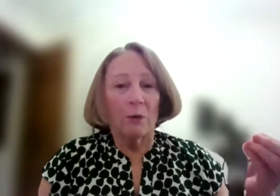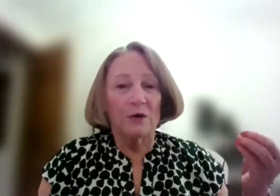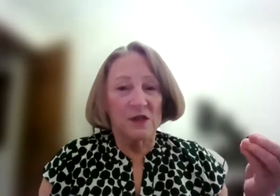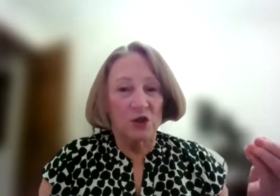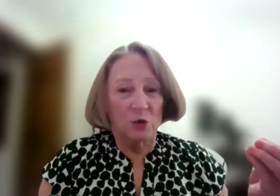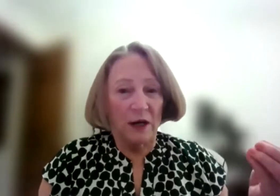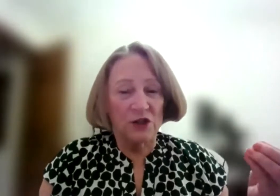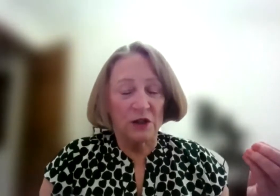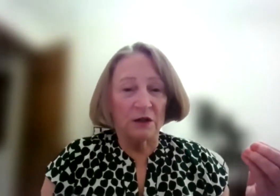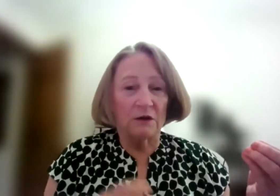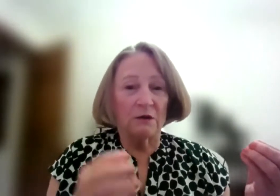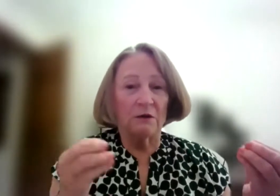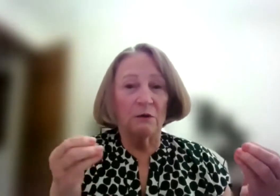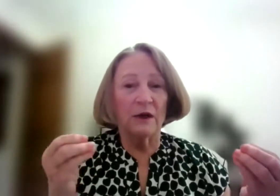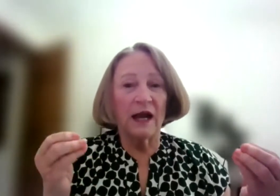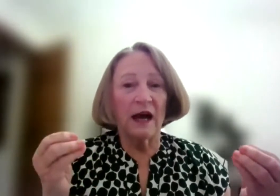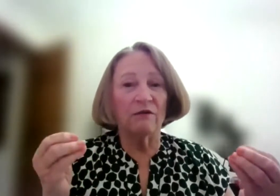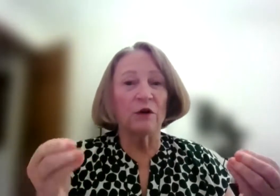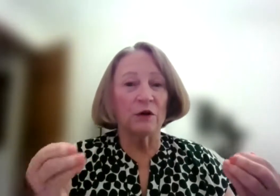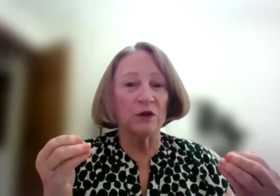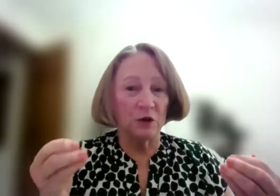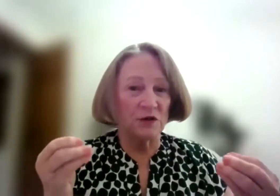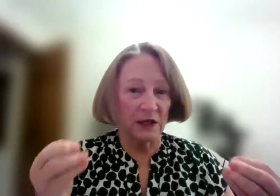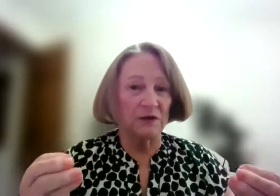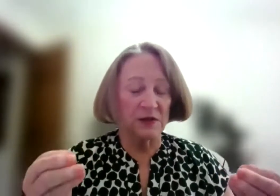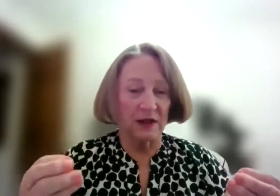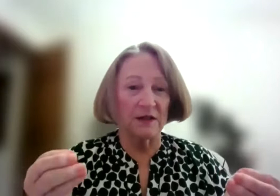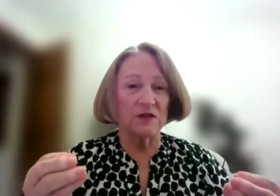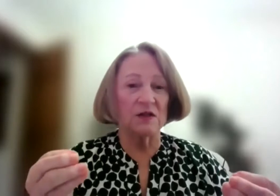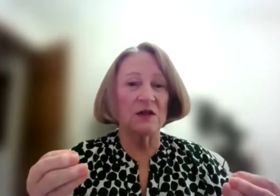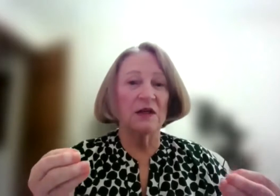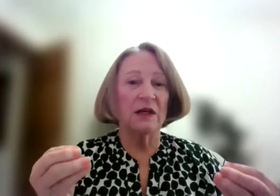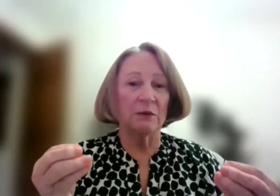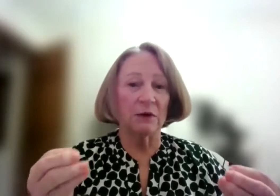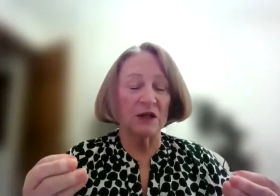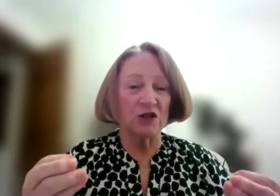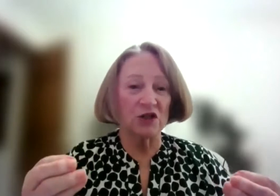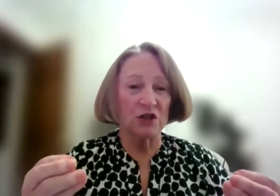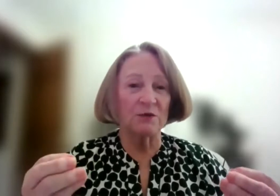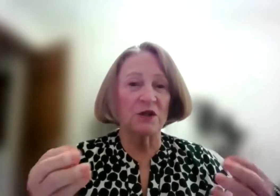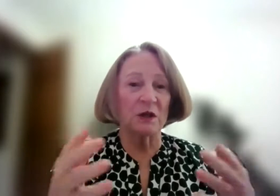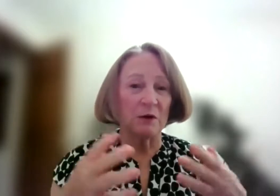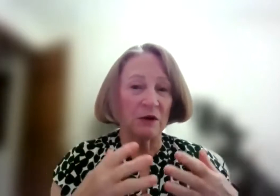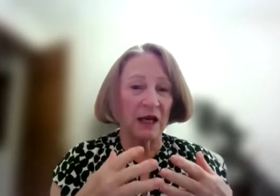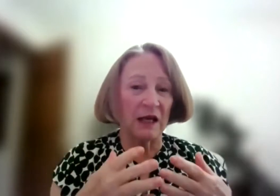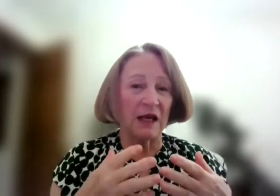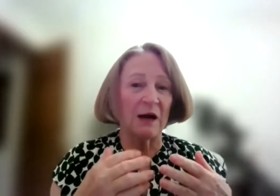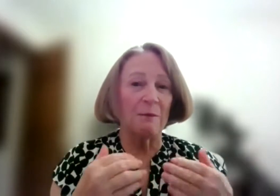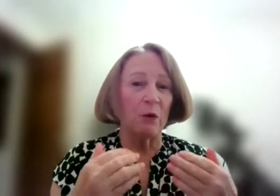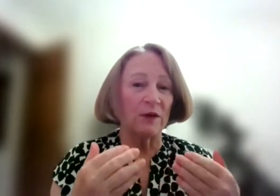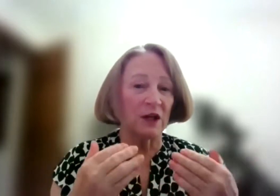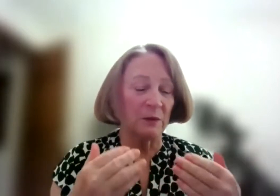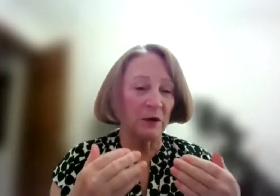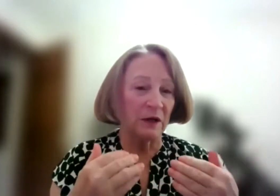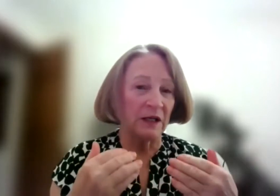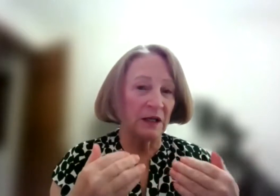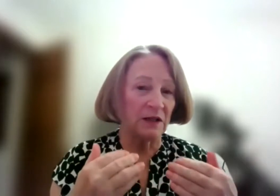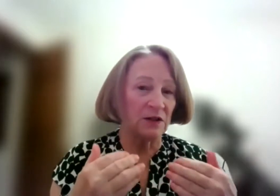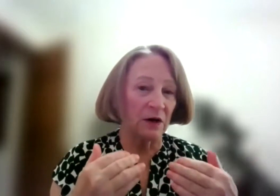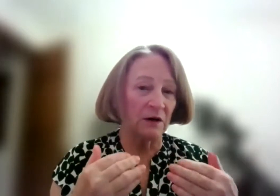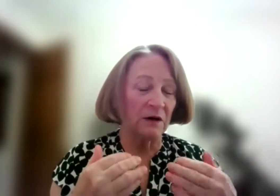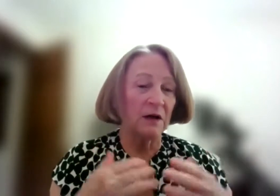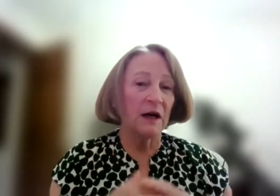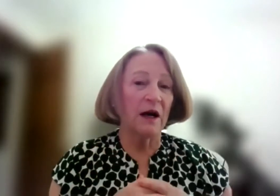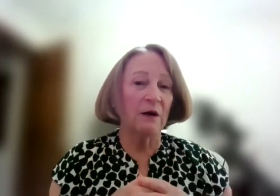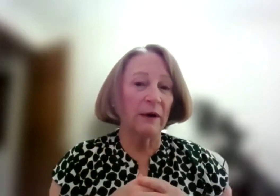from a horrible situation, we have learned new skill sets in relationship to communicating about what the community